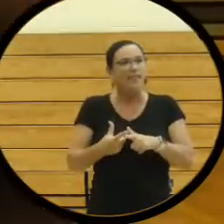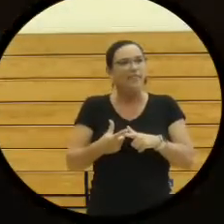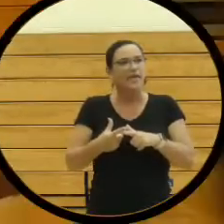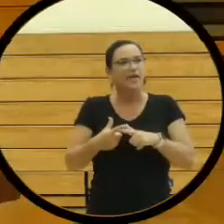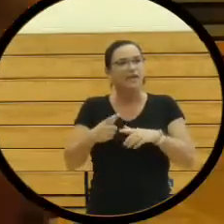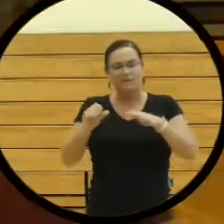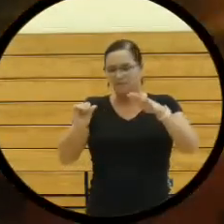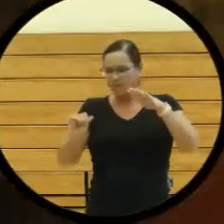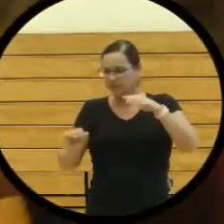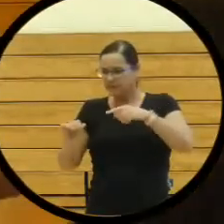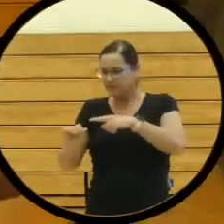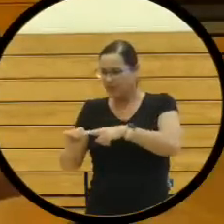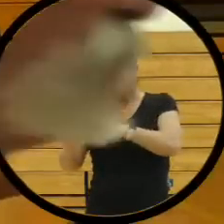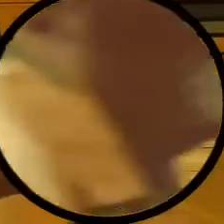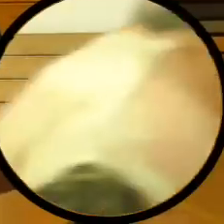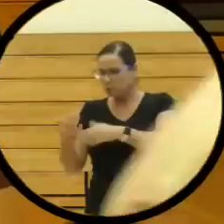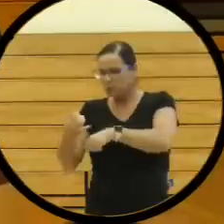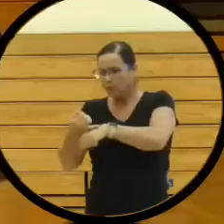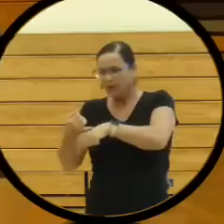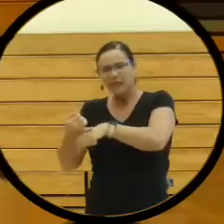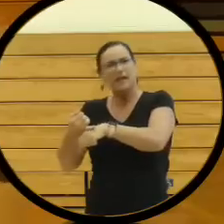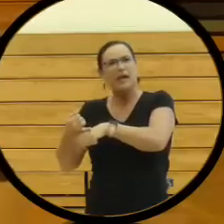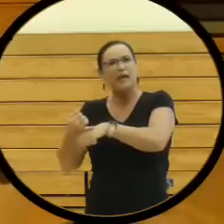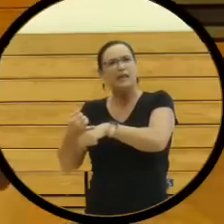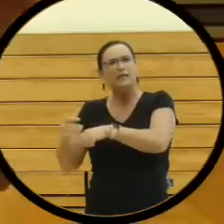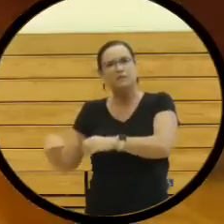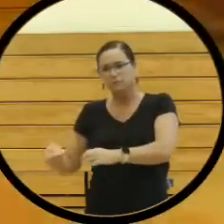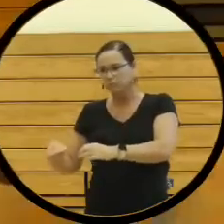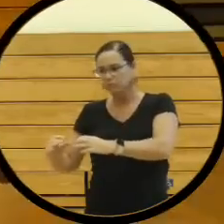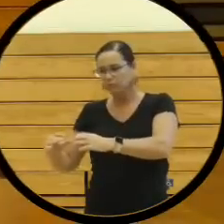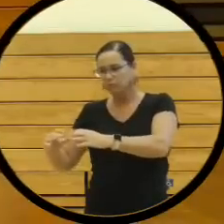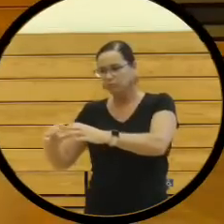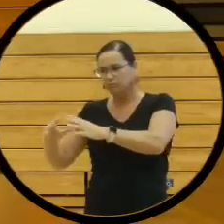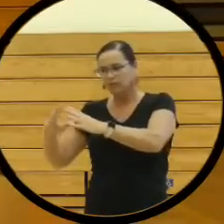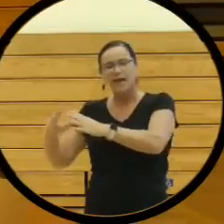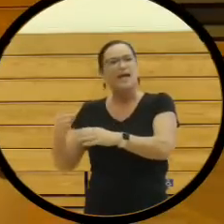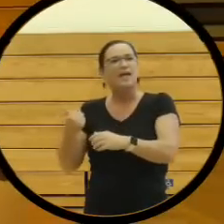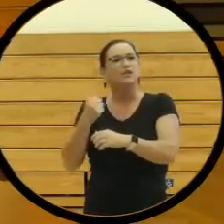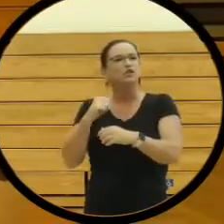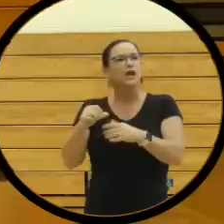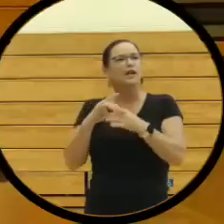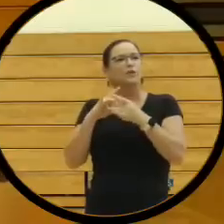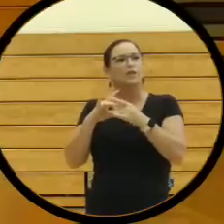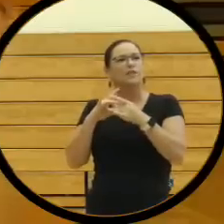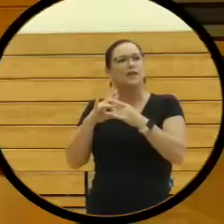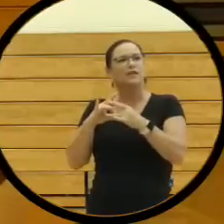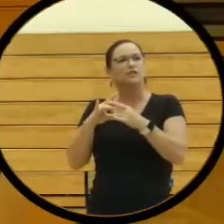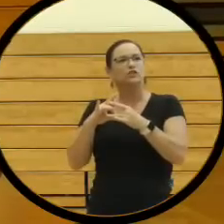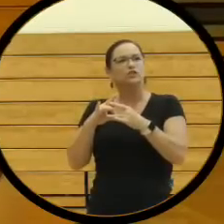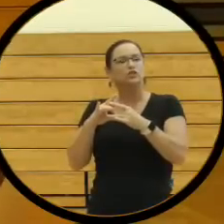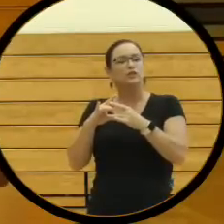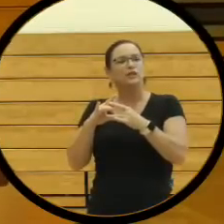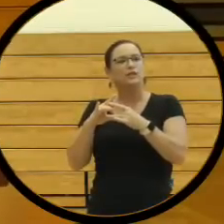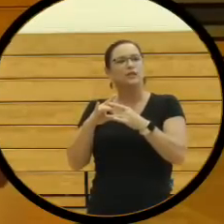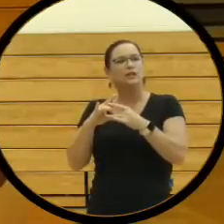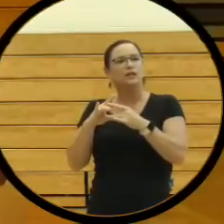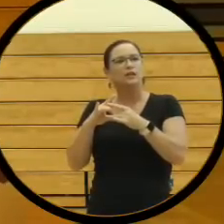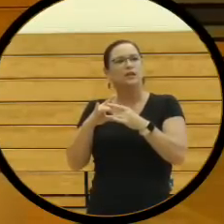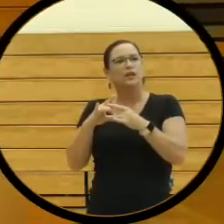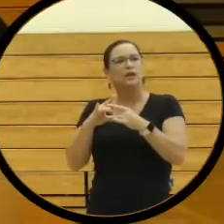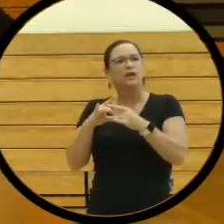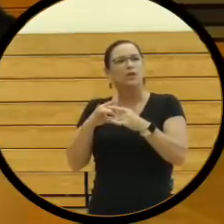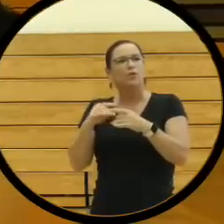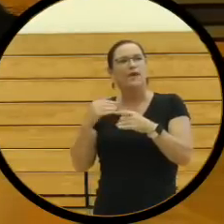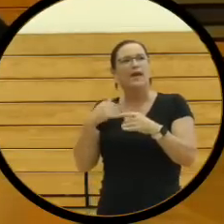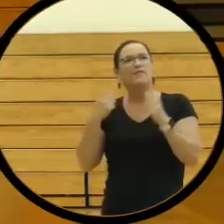south, east of us or so. Is there any relation between the hot spot, and I've noticed there's been a lot of little